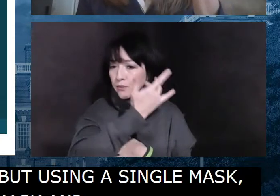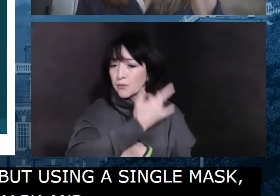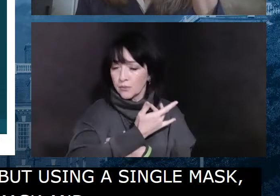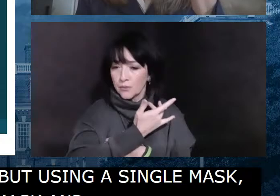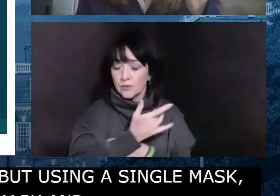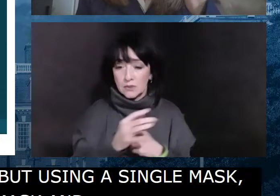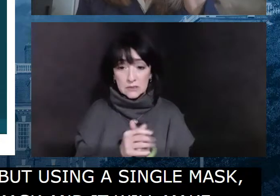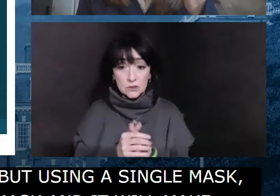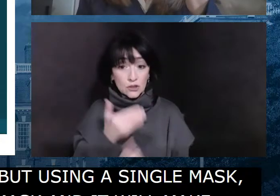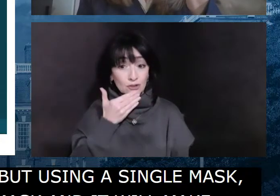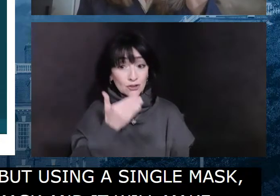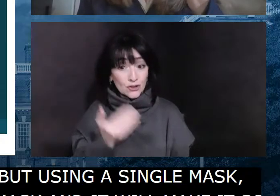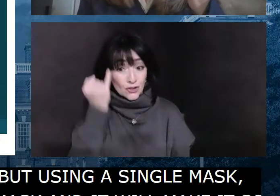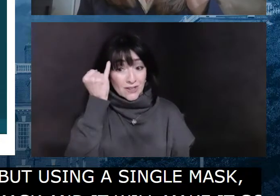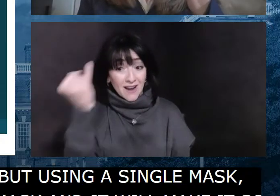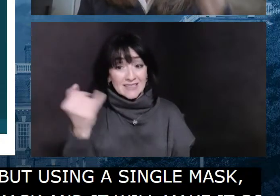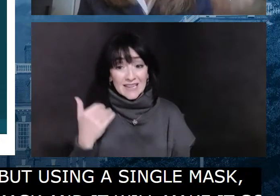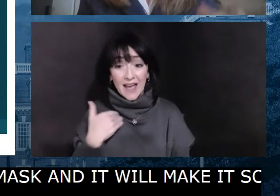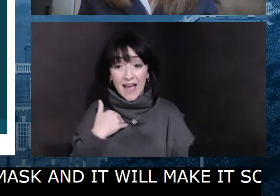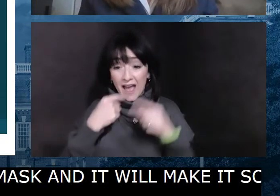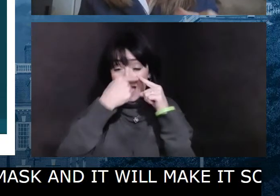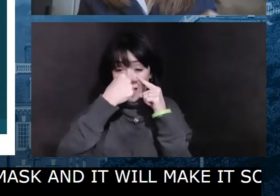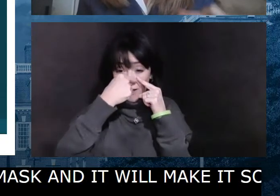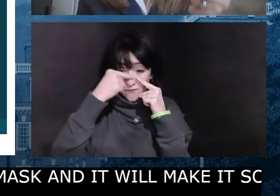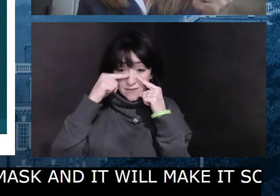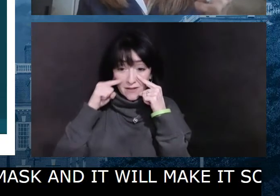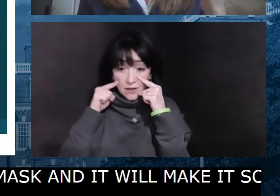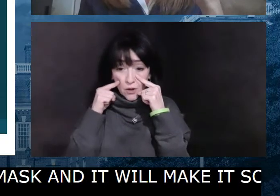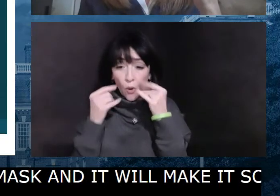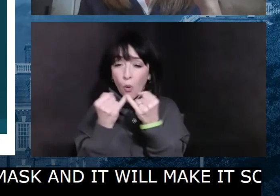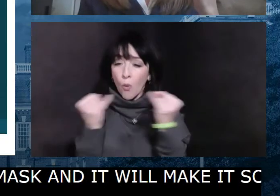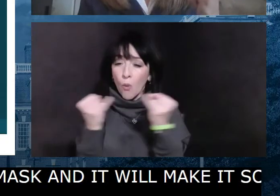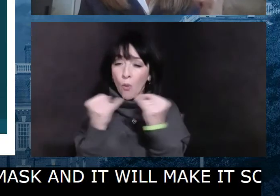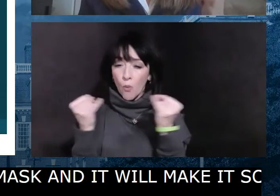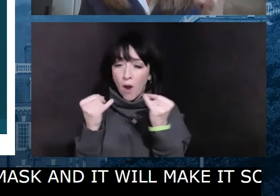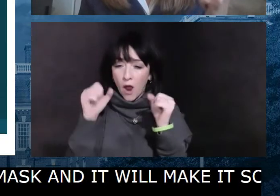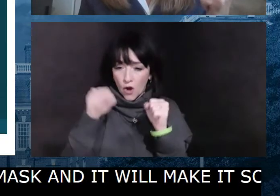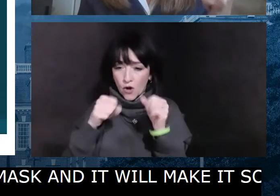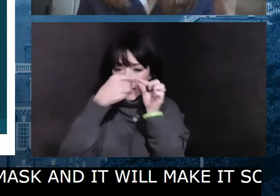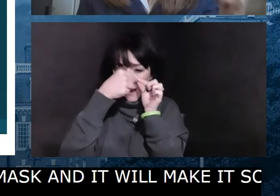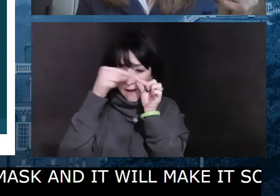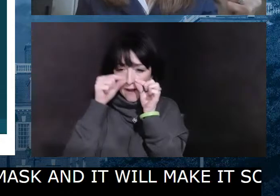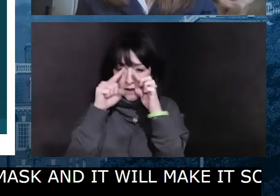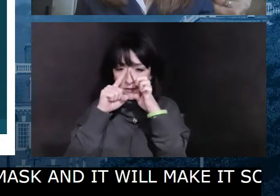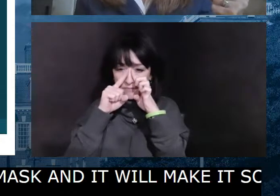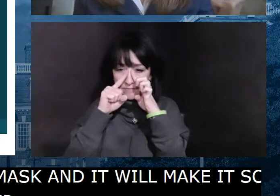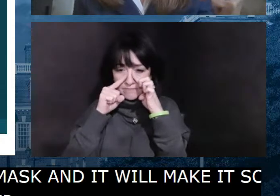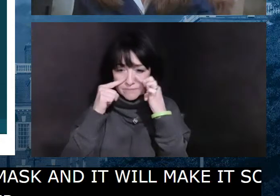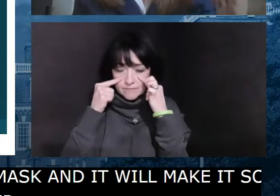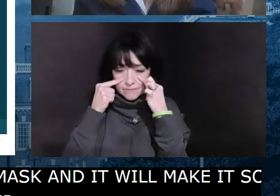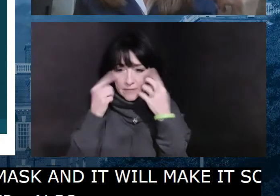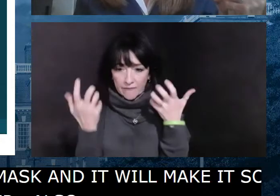to use those kinds of masks that have a wire at the nose, because that also really helps a lot to